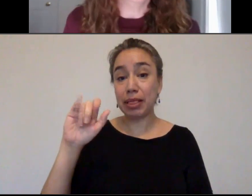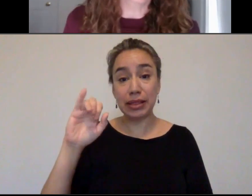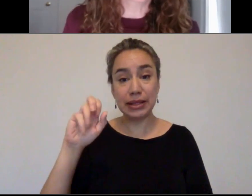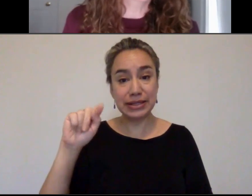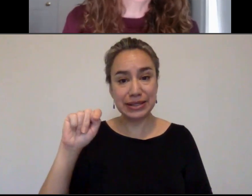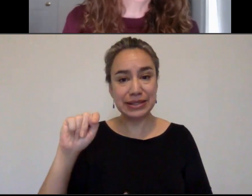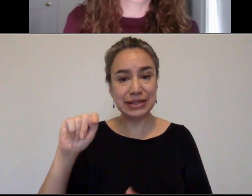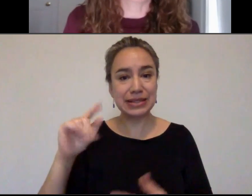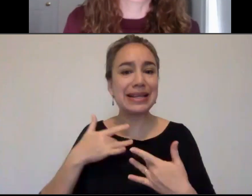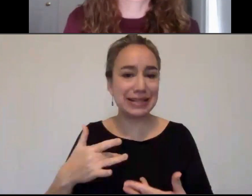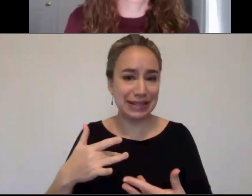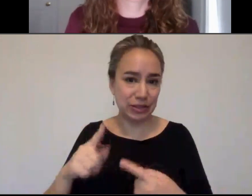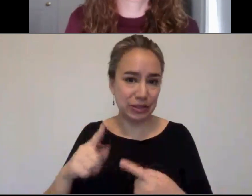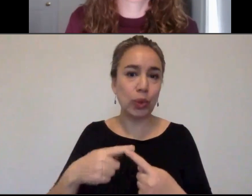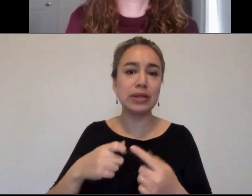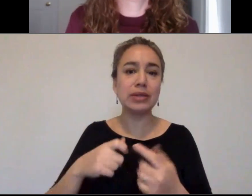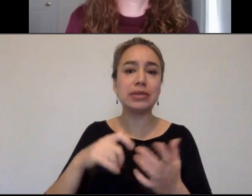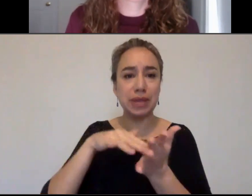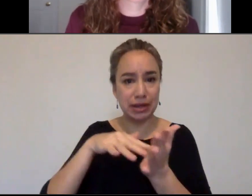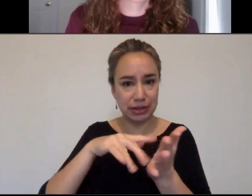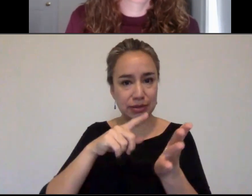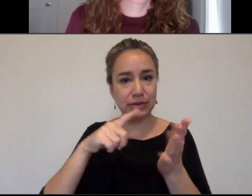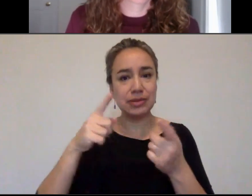tendencies in studying the sign languages.